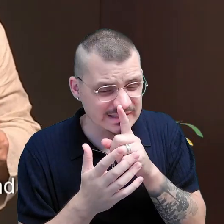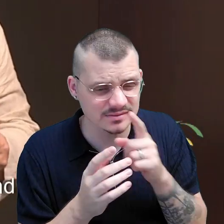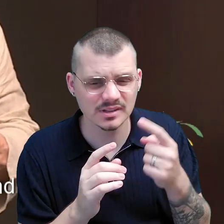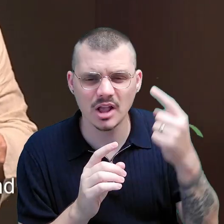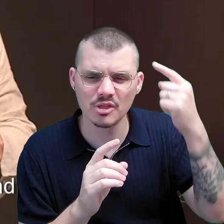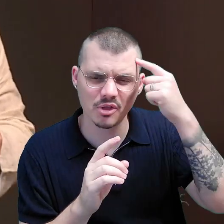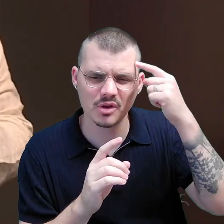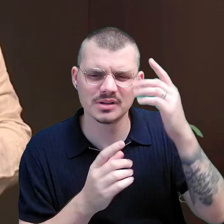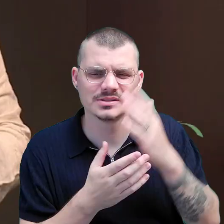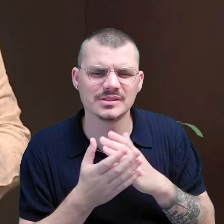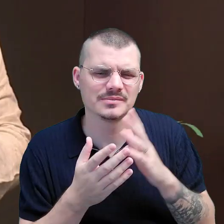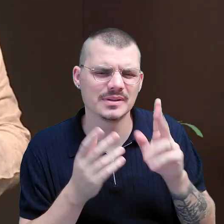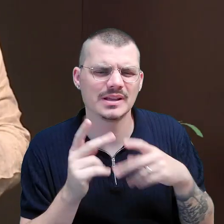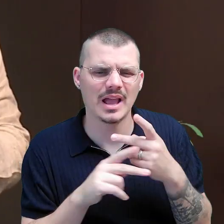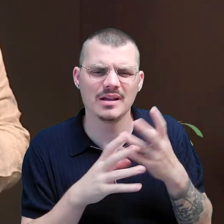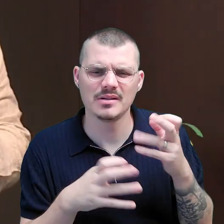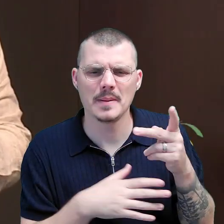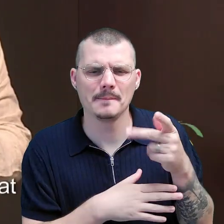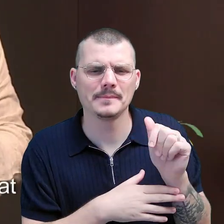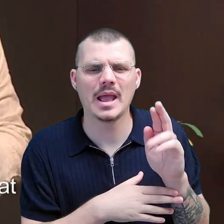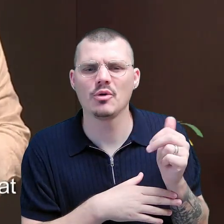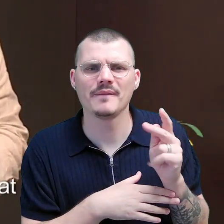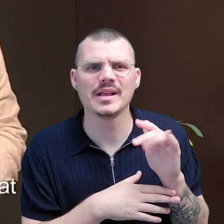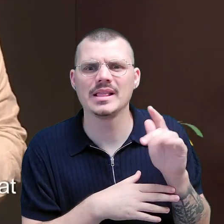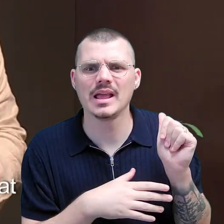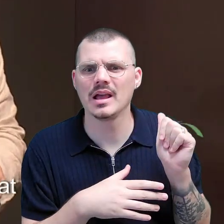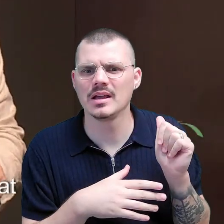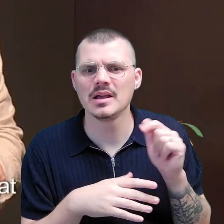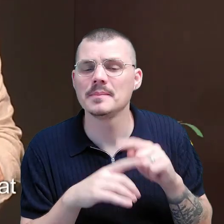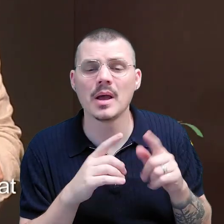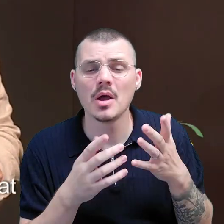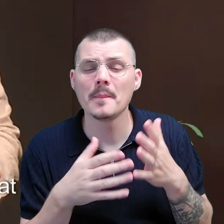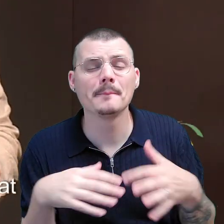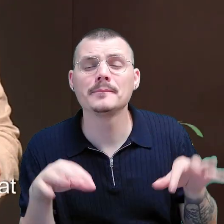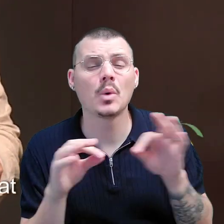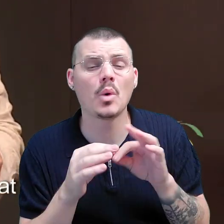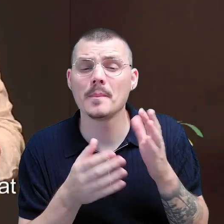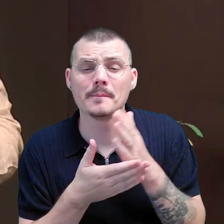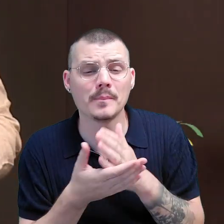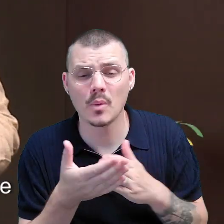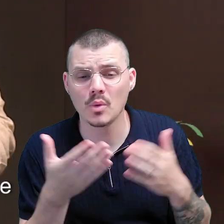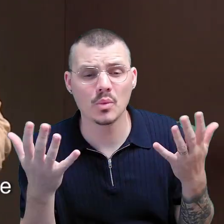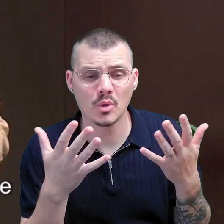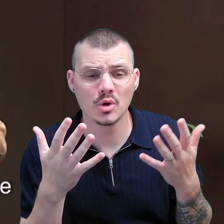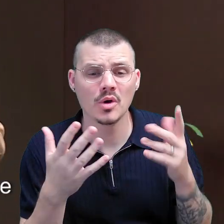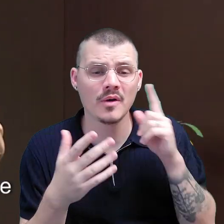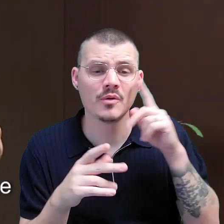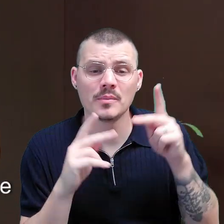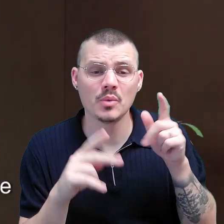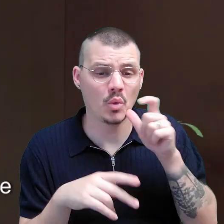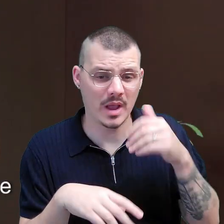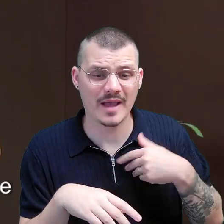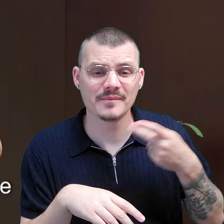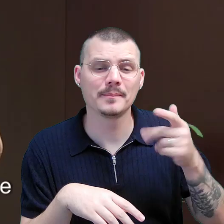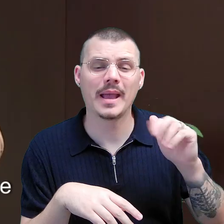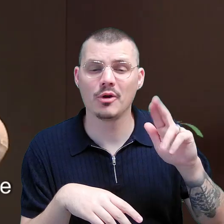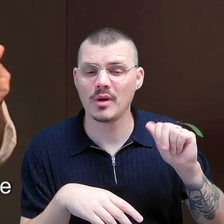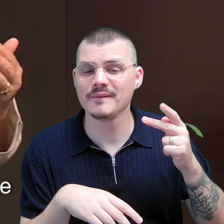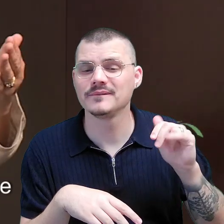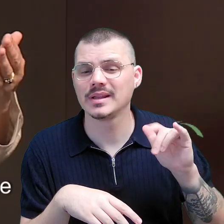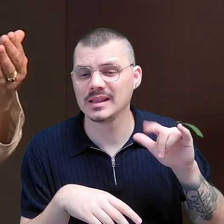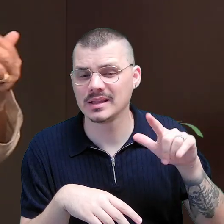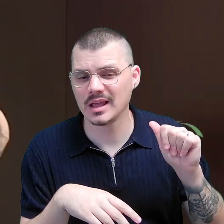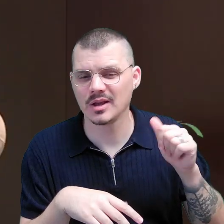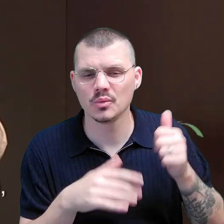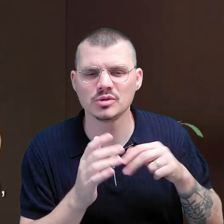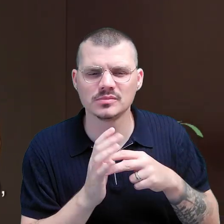to be some kind of paraphilia, but the very important part of that is that for people with paraphilias, which